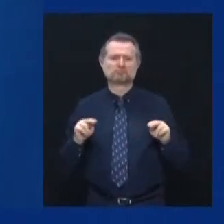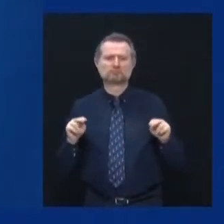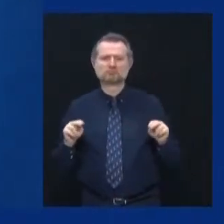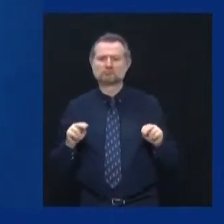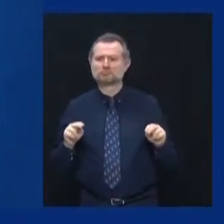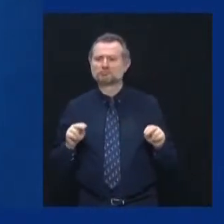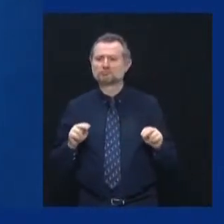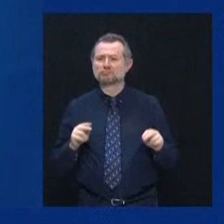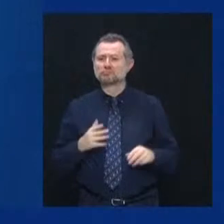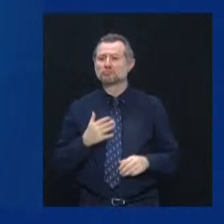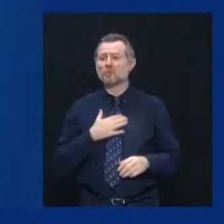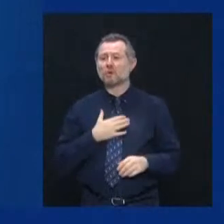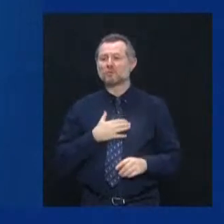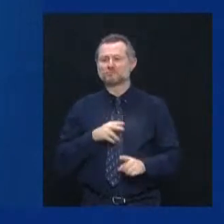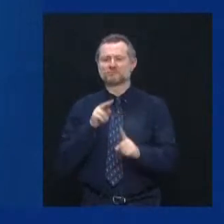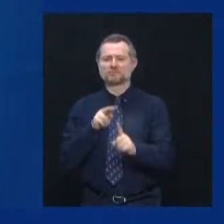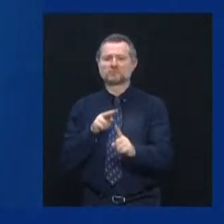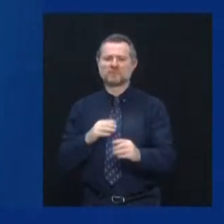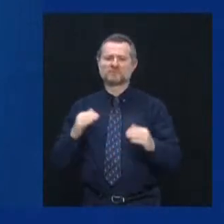for all of them.